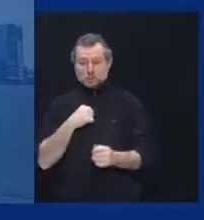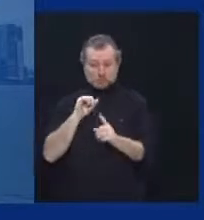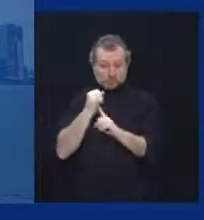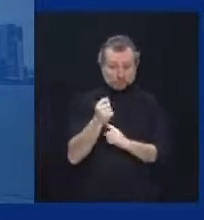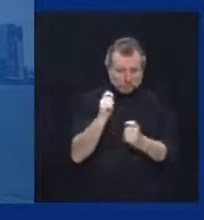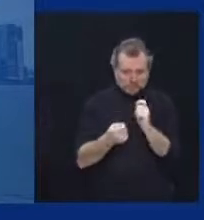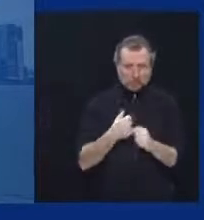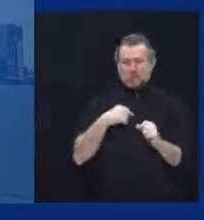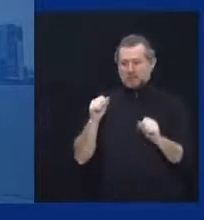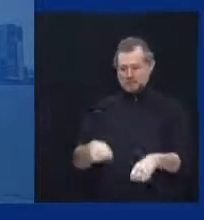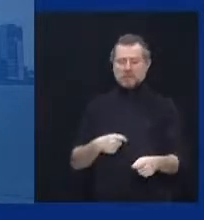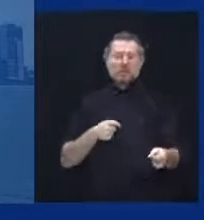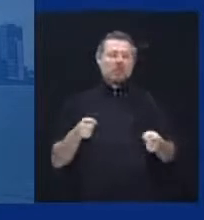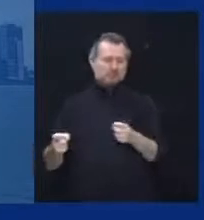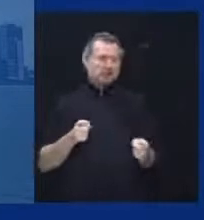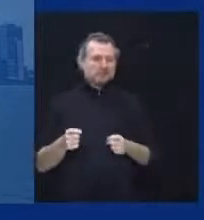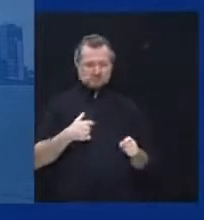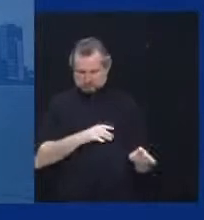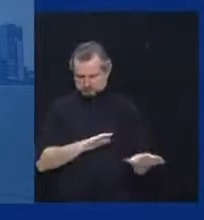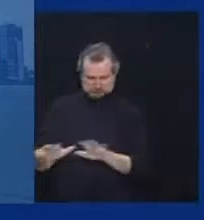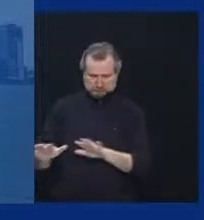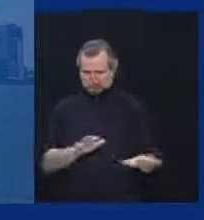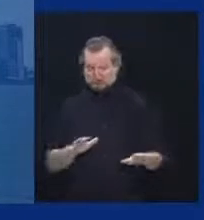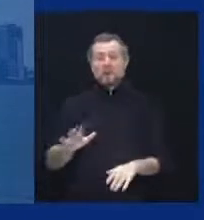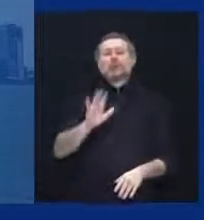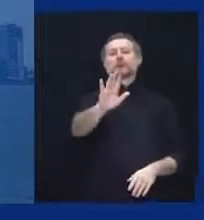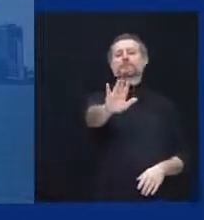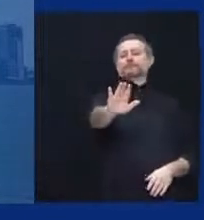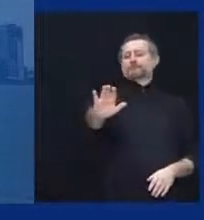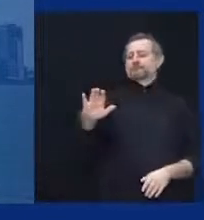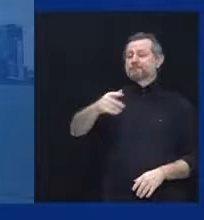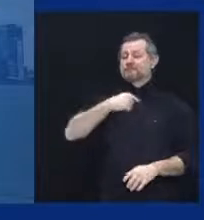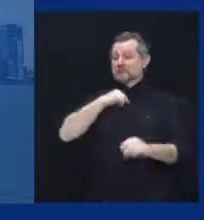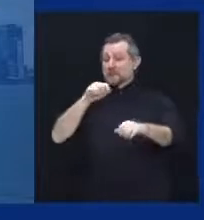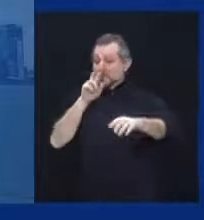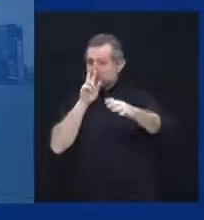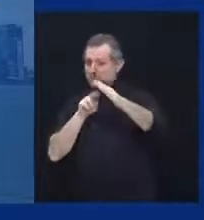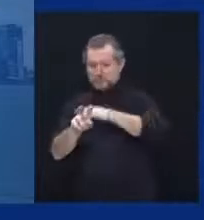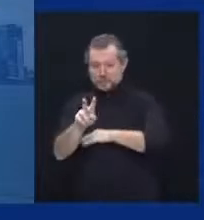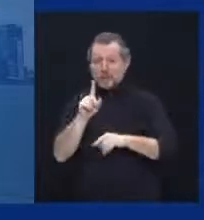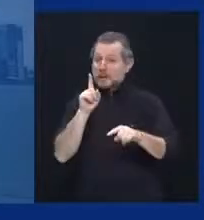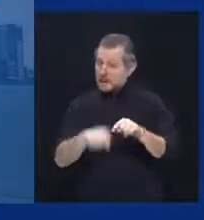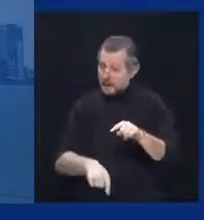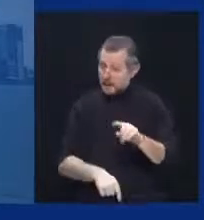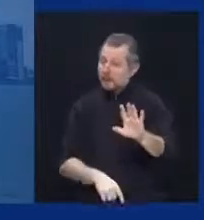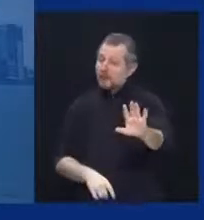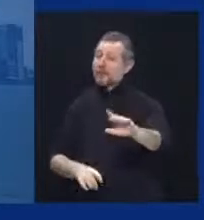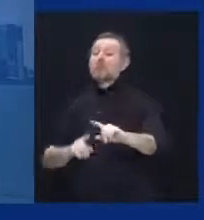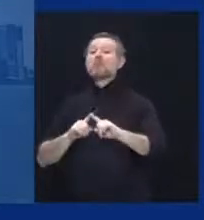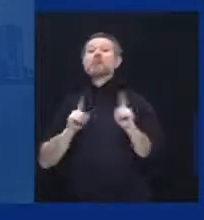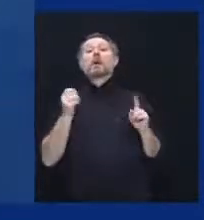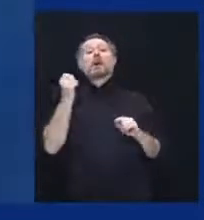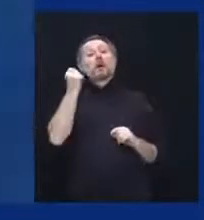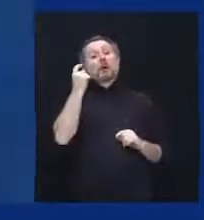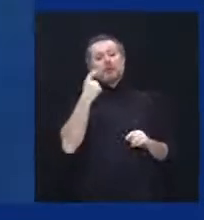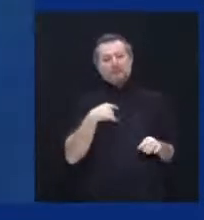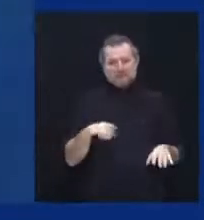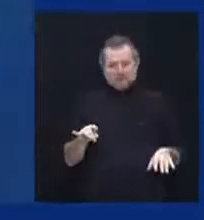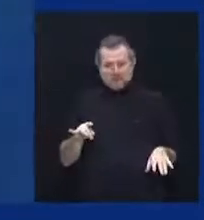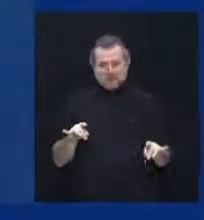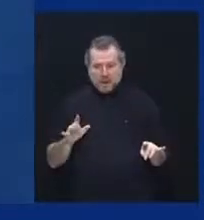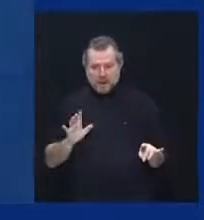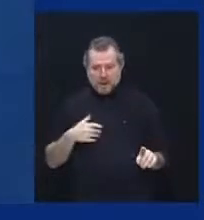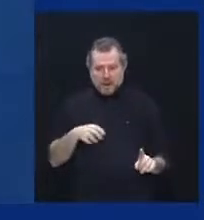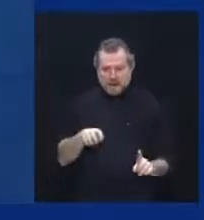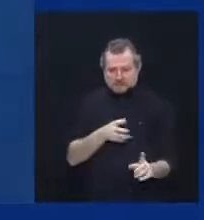will manage it. I can't predict what it will be, but I am confident that whatever it is, we can handle